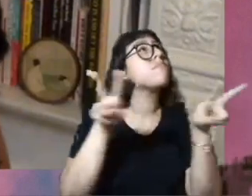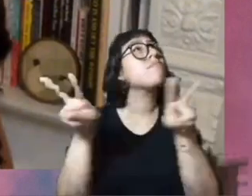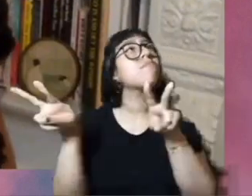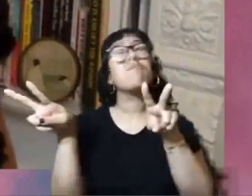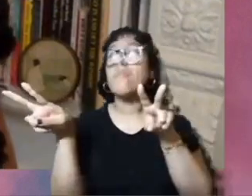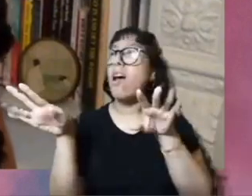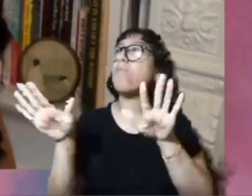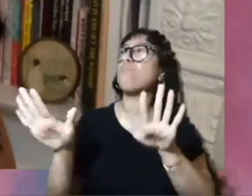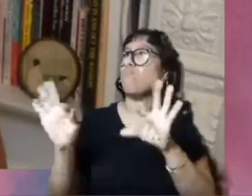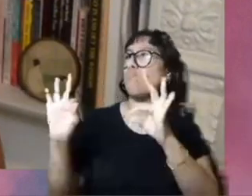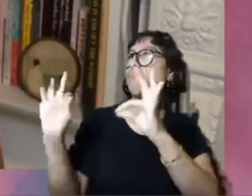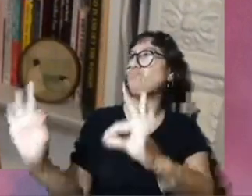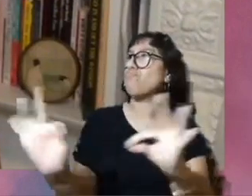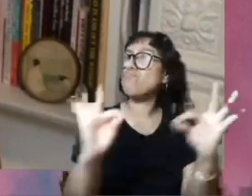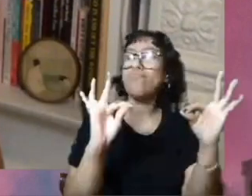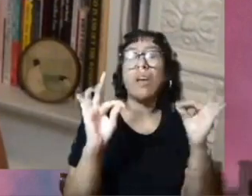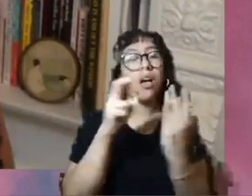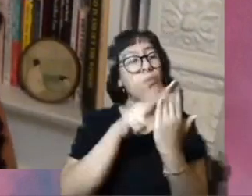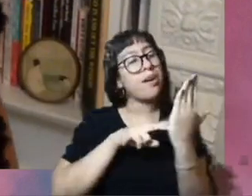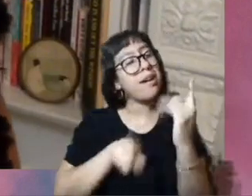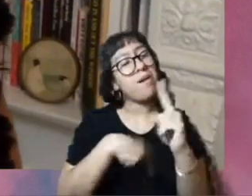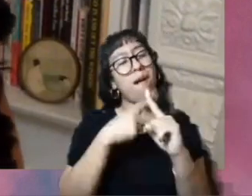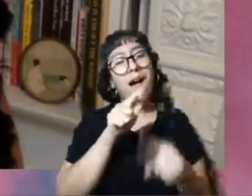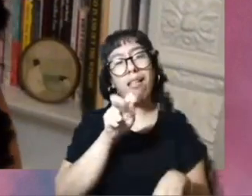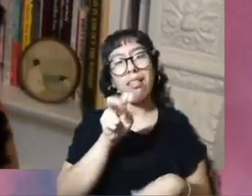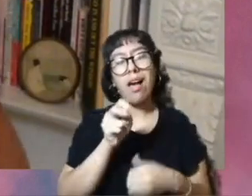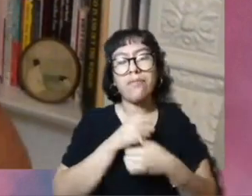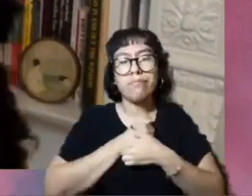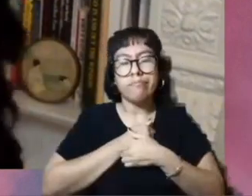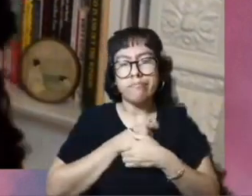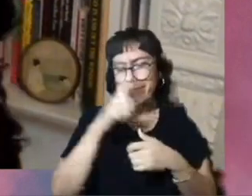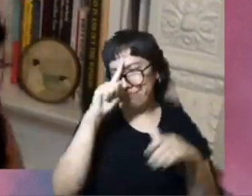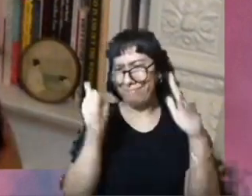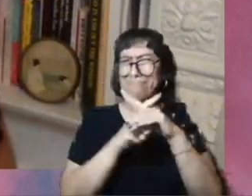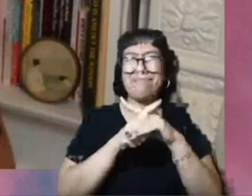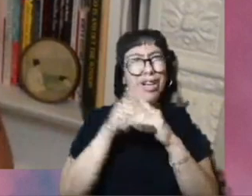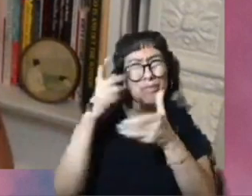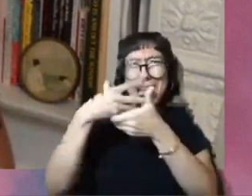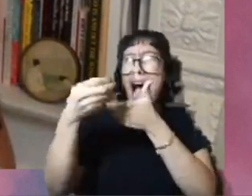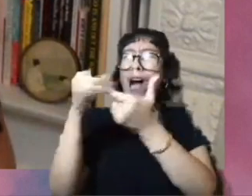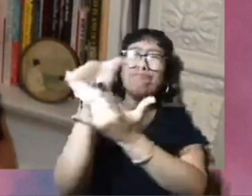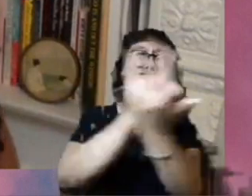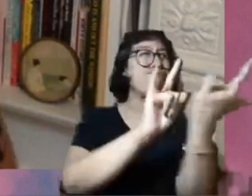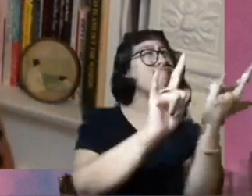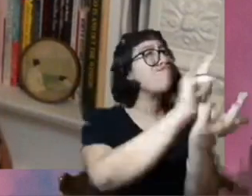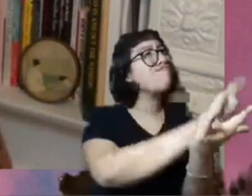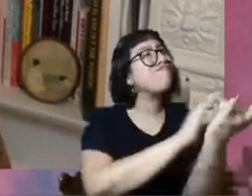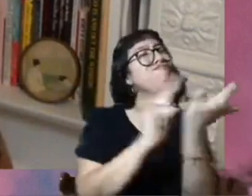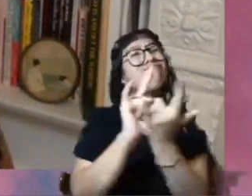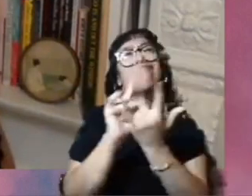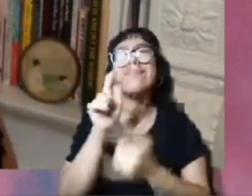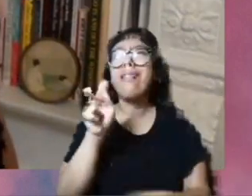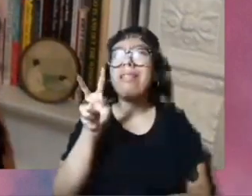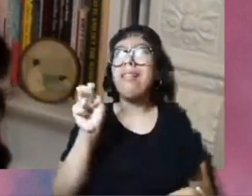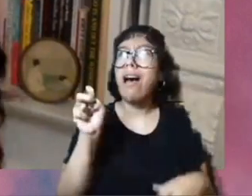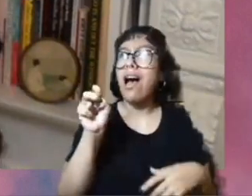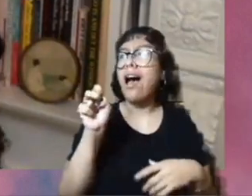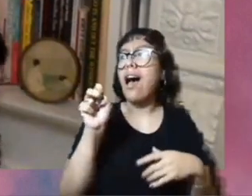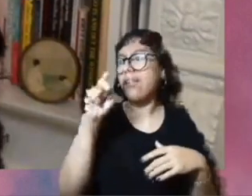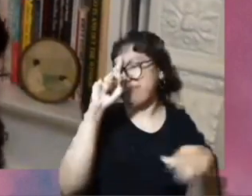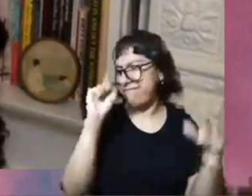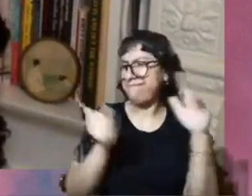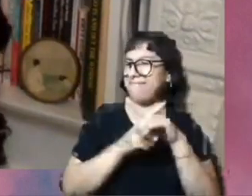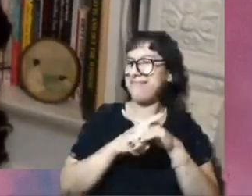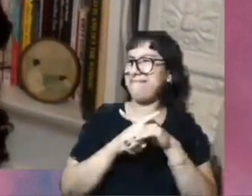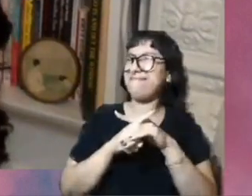about. When I read about love, I think I should be out loving. When I love, I think I need to